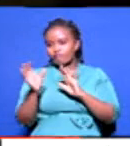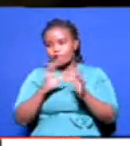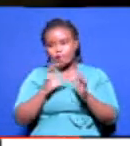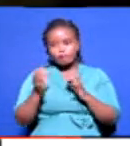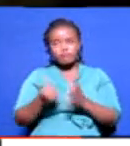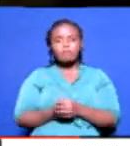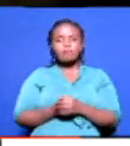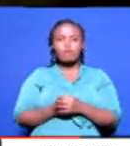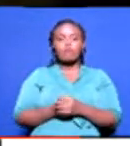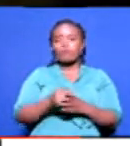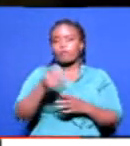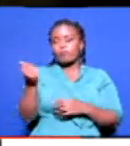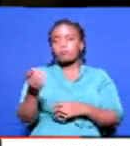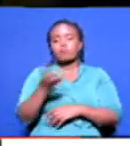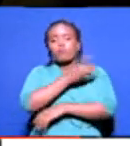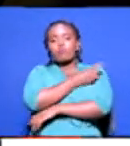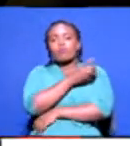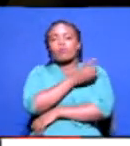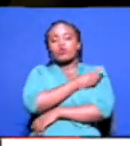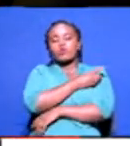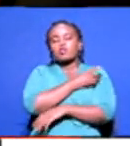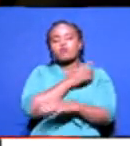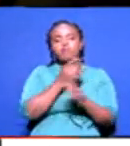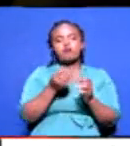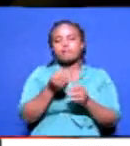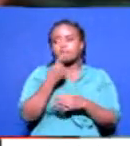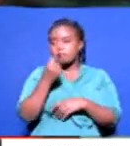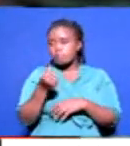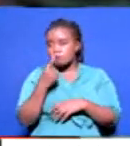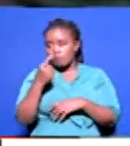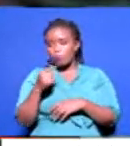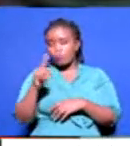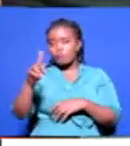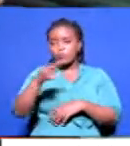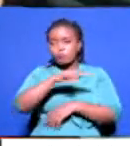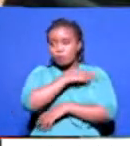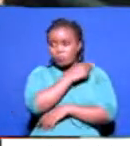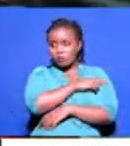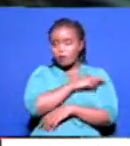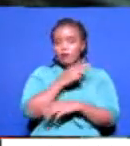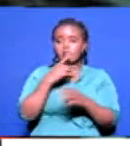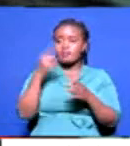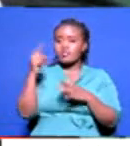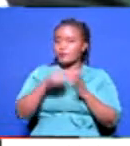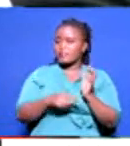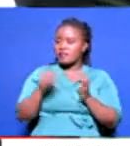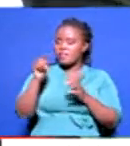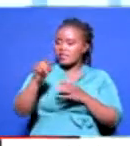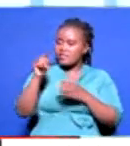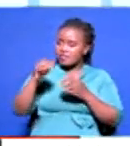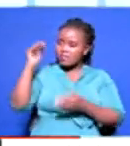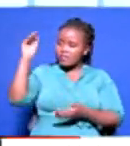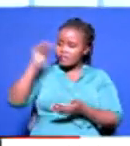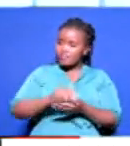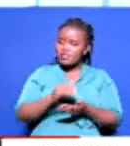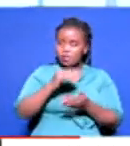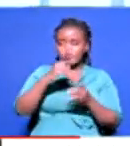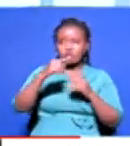Lois Mutai, a medical superintendent at Mbagathi Hospital, attributed this to decrease in positivity